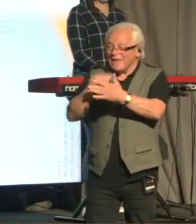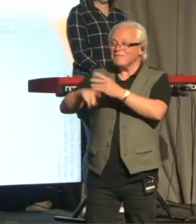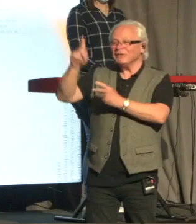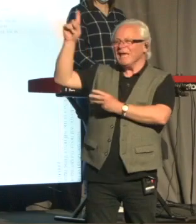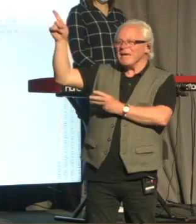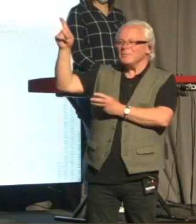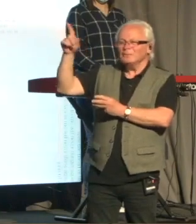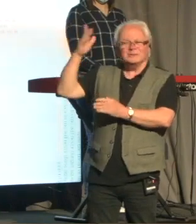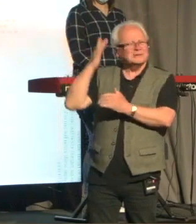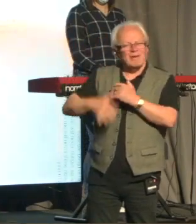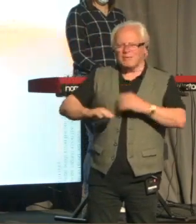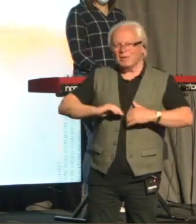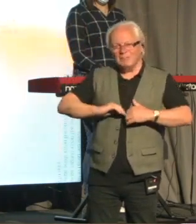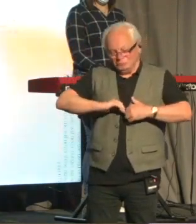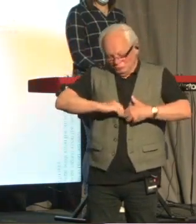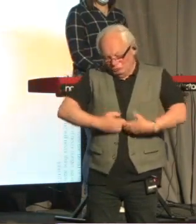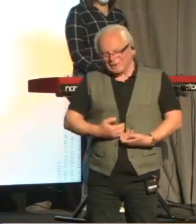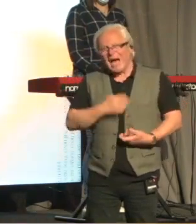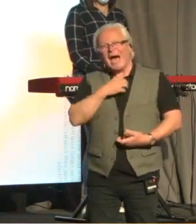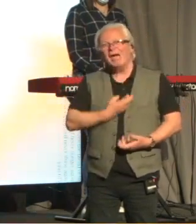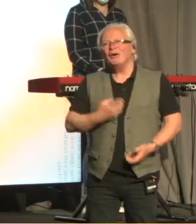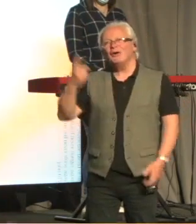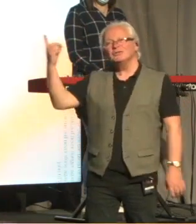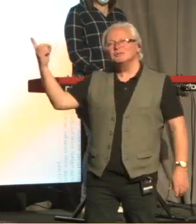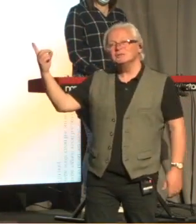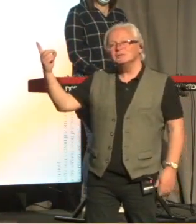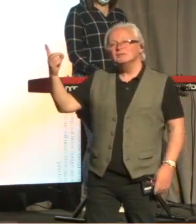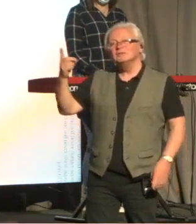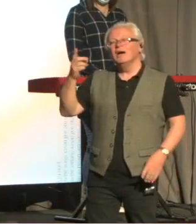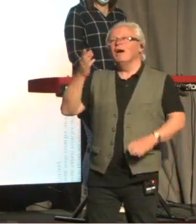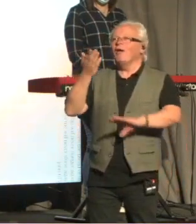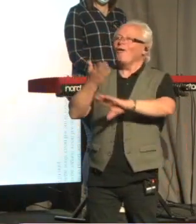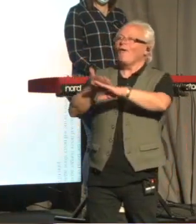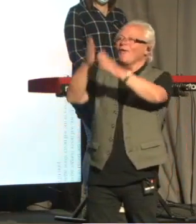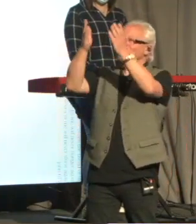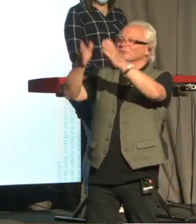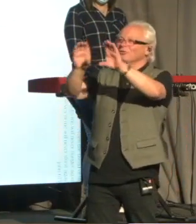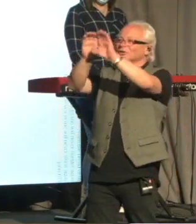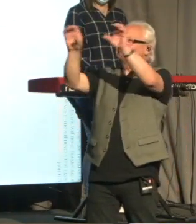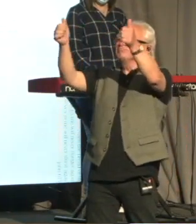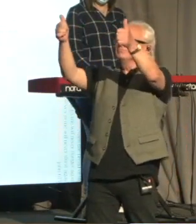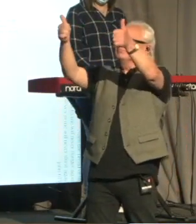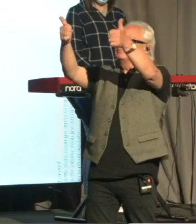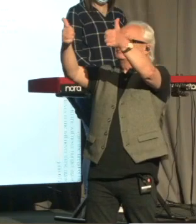we never get tired of what he has done on the cross for us?